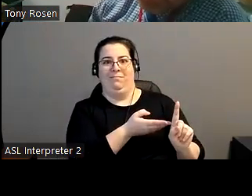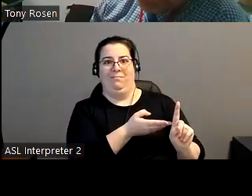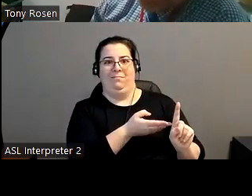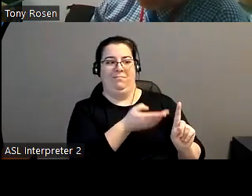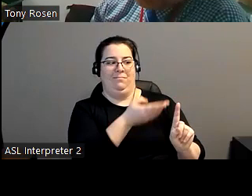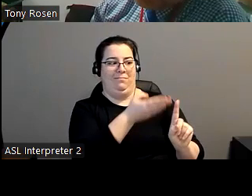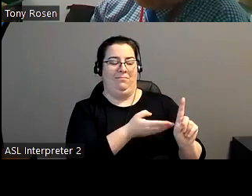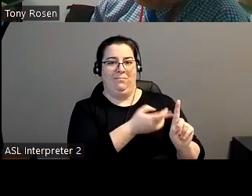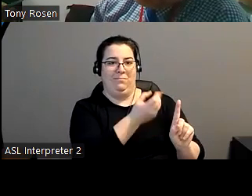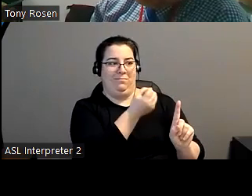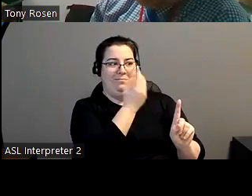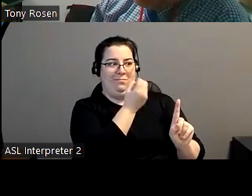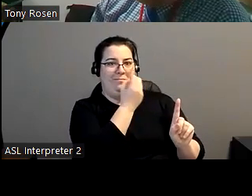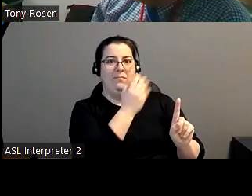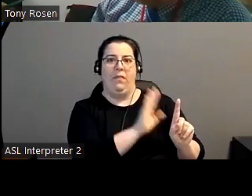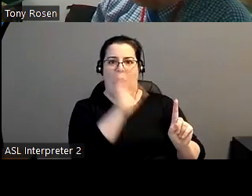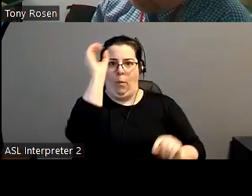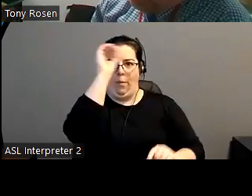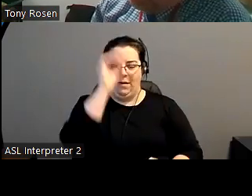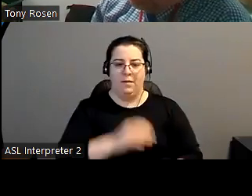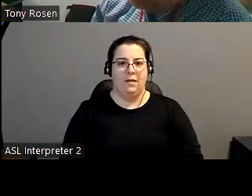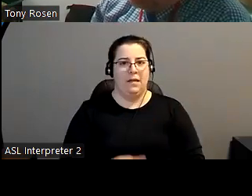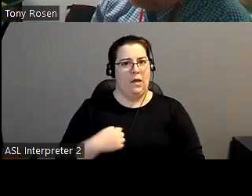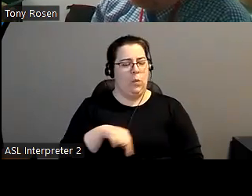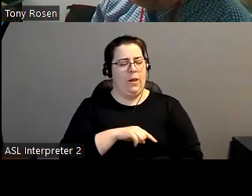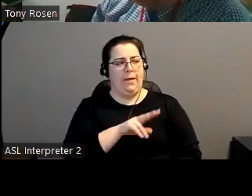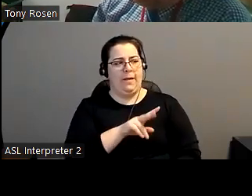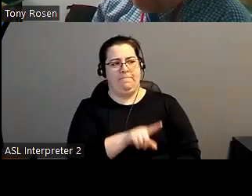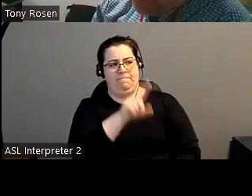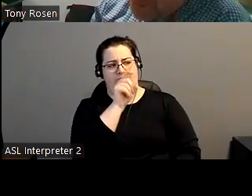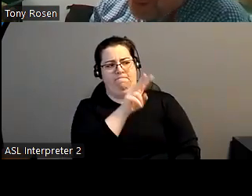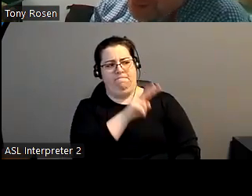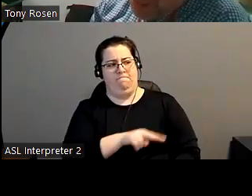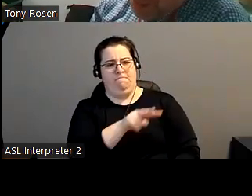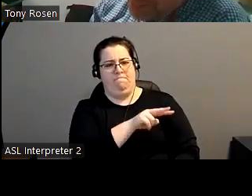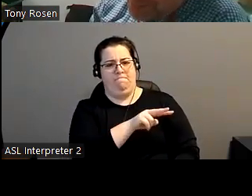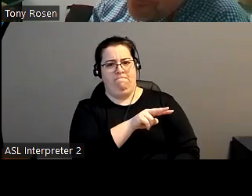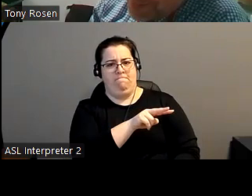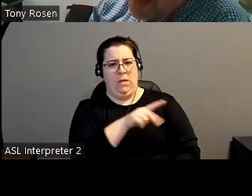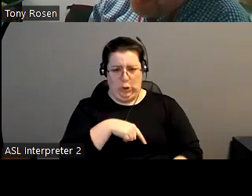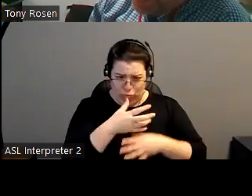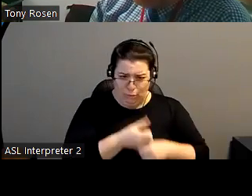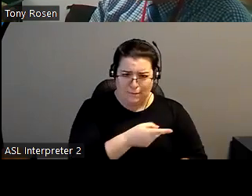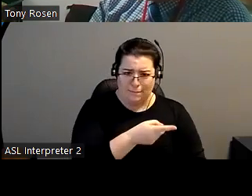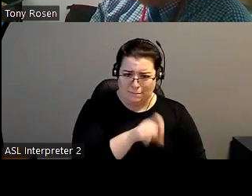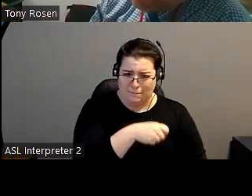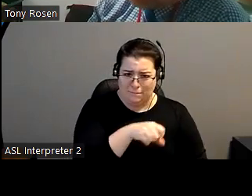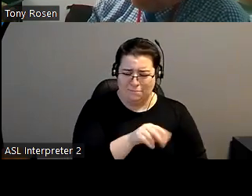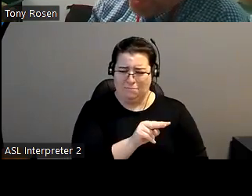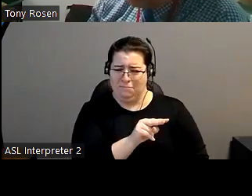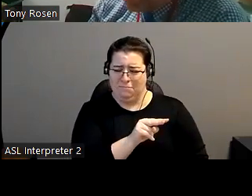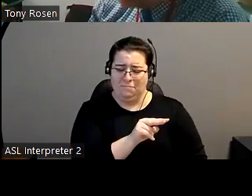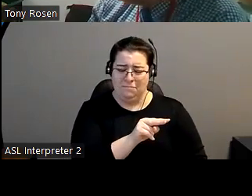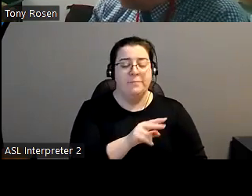should do. And we're not sure whether we should be listening. And so